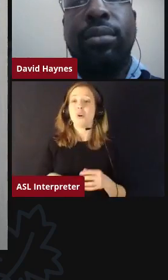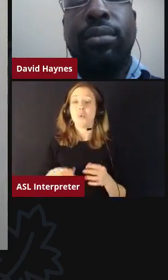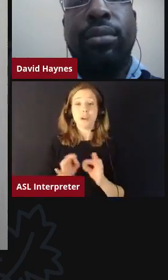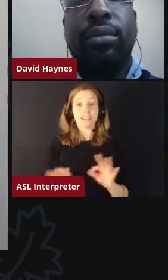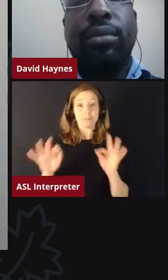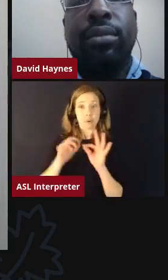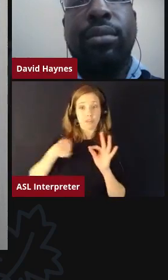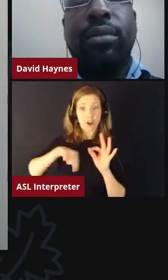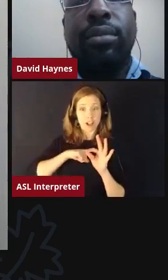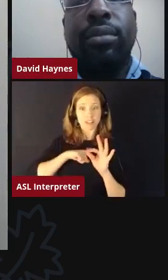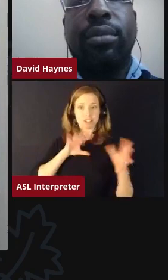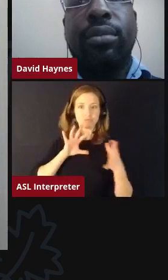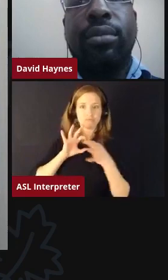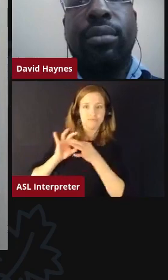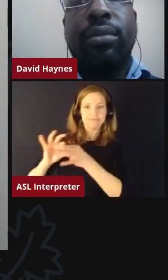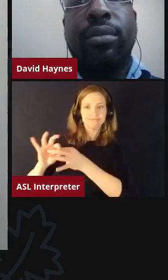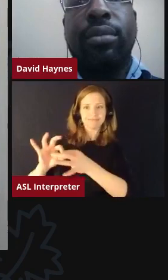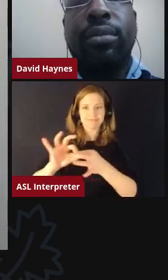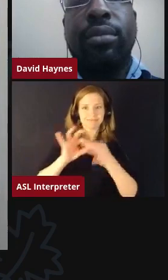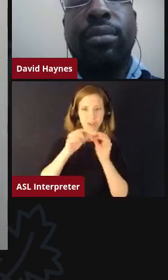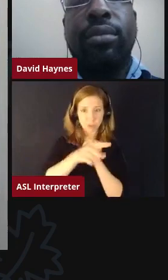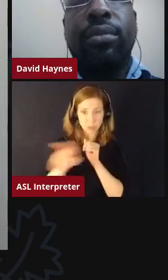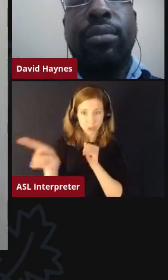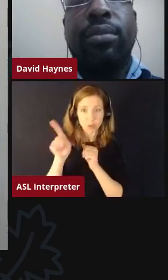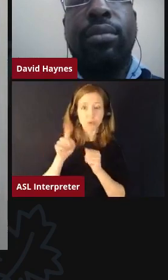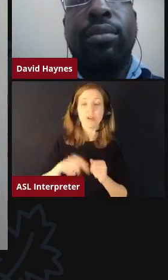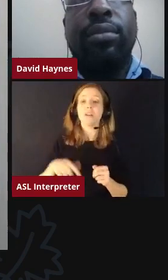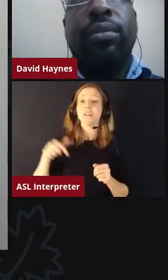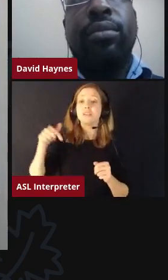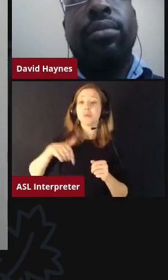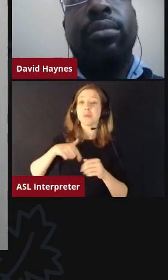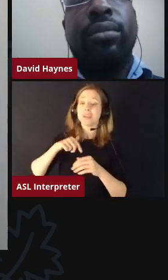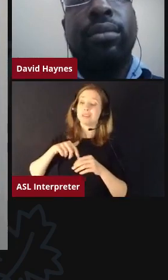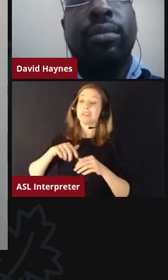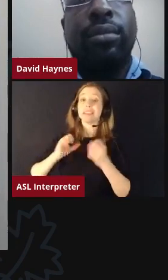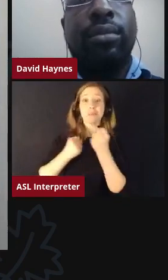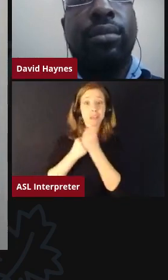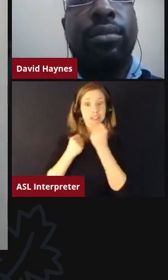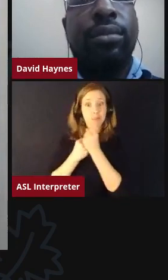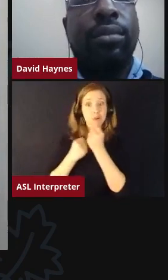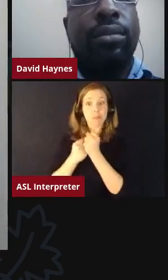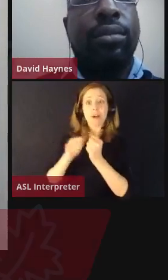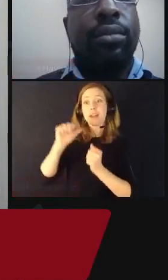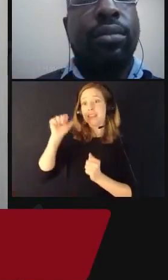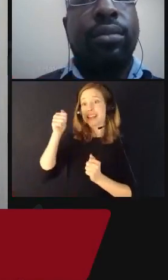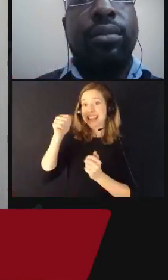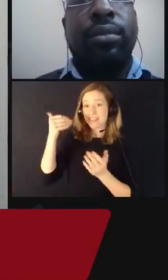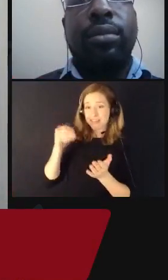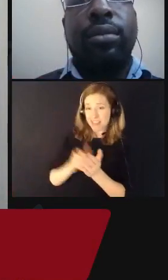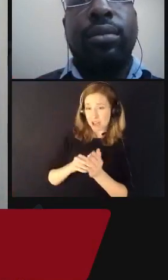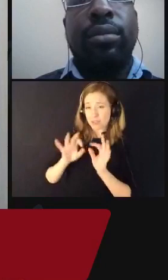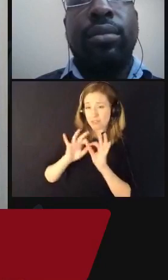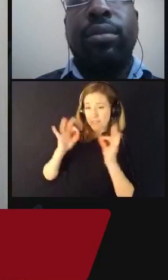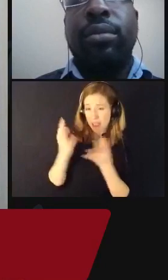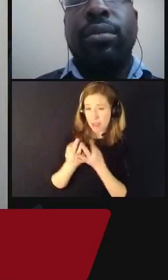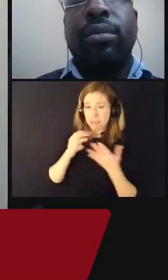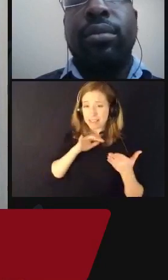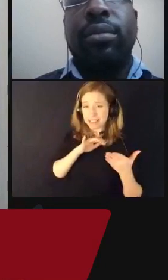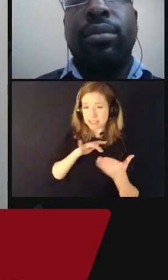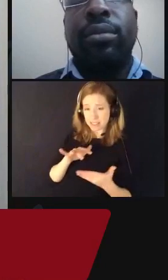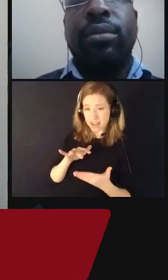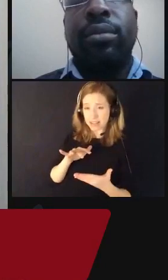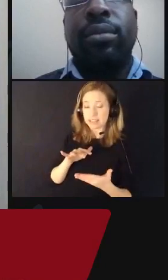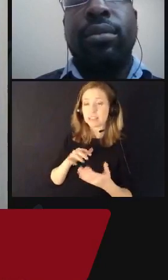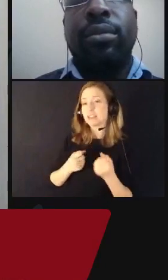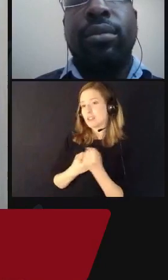by 10,000 Family Study of the University of Minnesota. Now, my next question that I